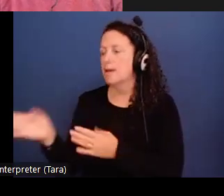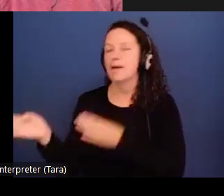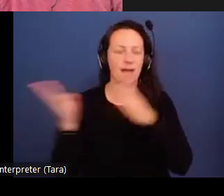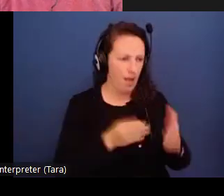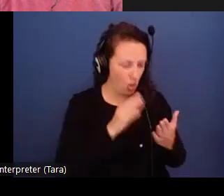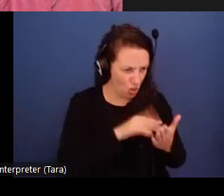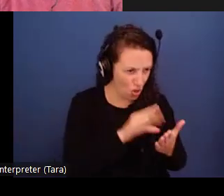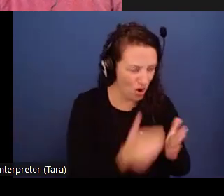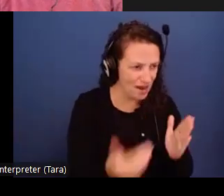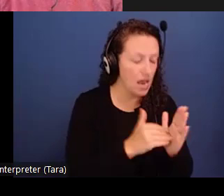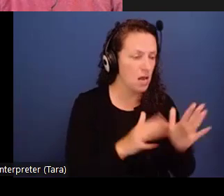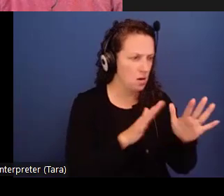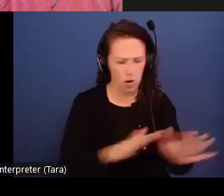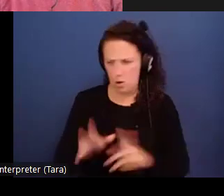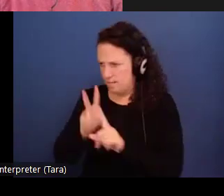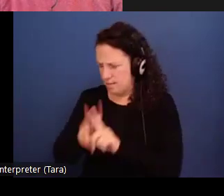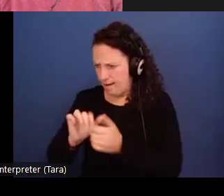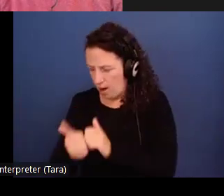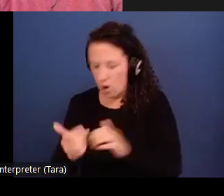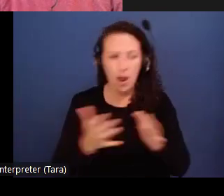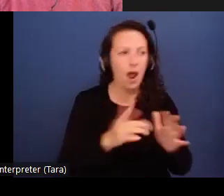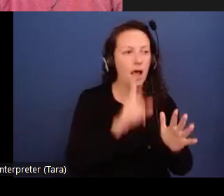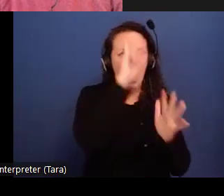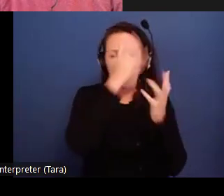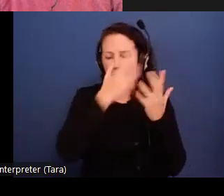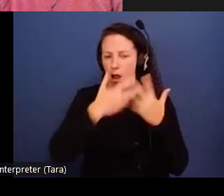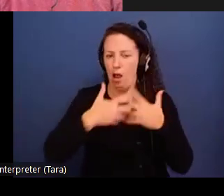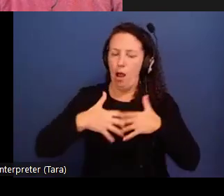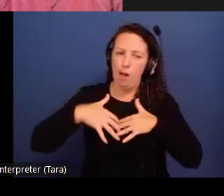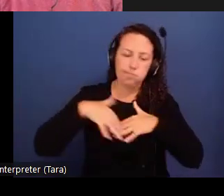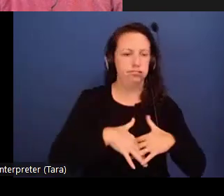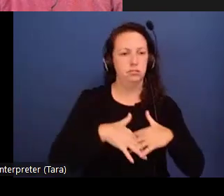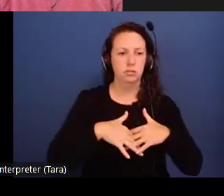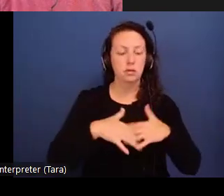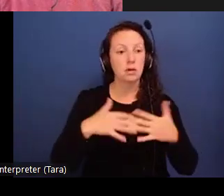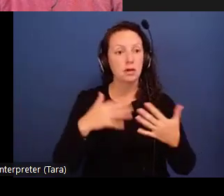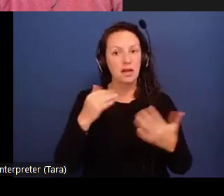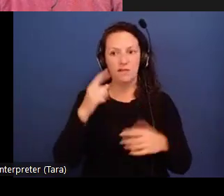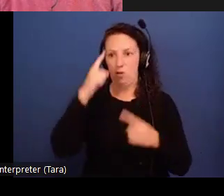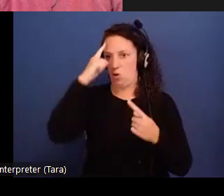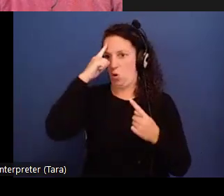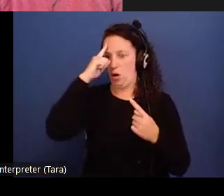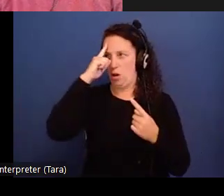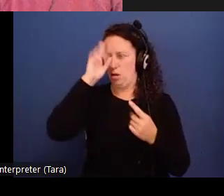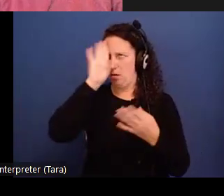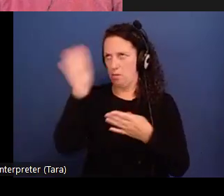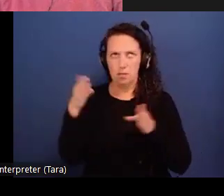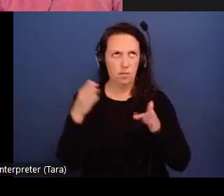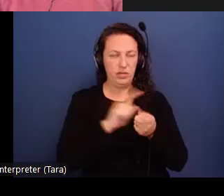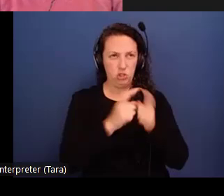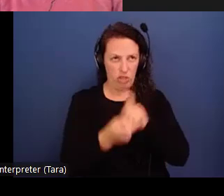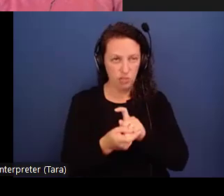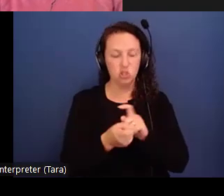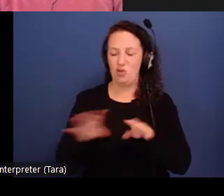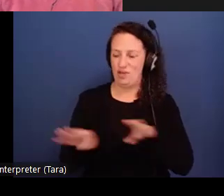becomes an integral part of how you think. Because if you change your thinking, you change how you behave, and you change your